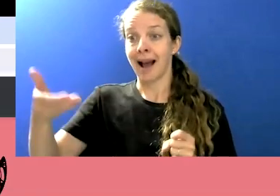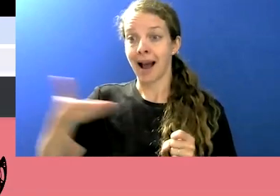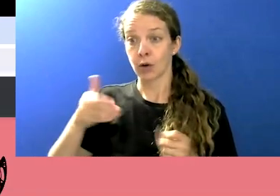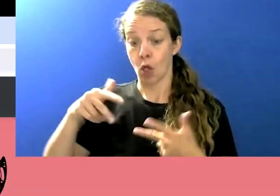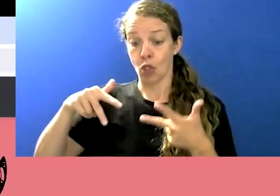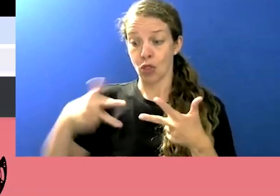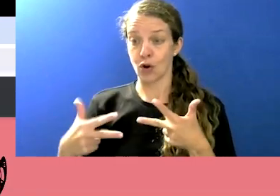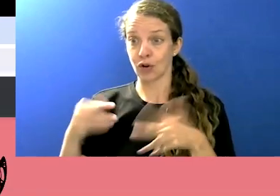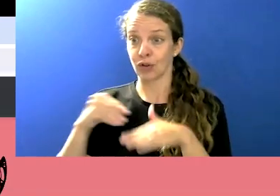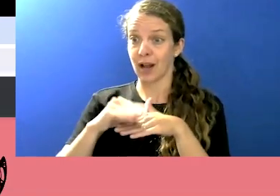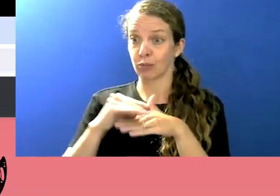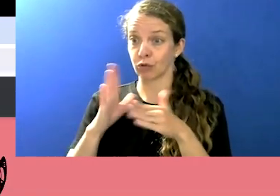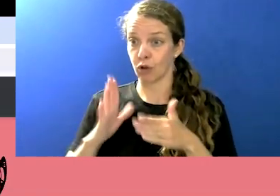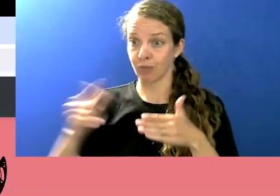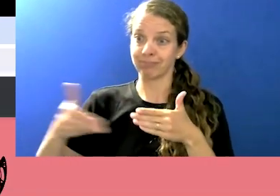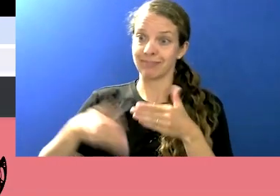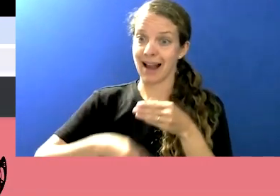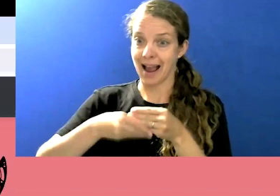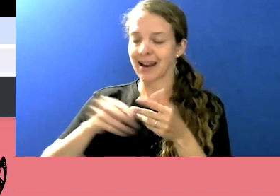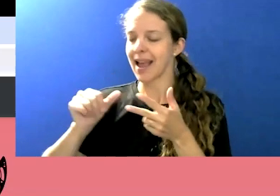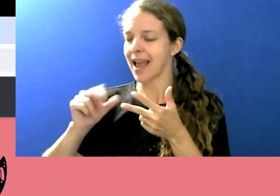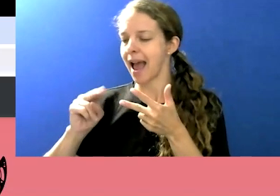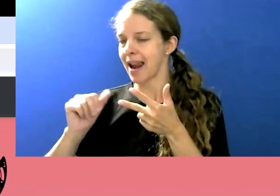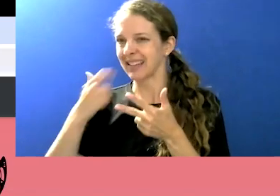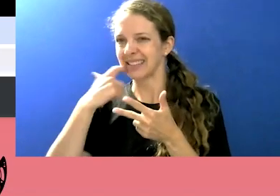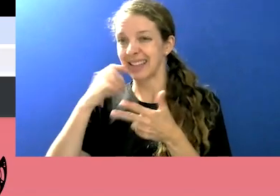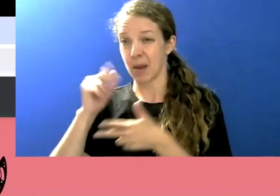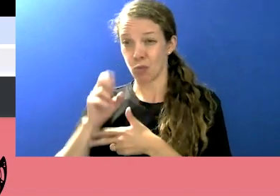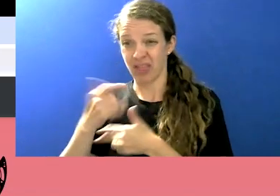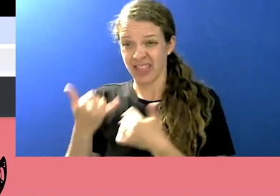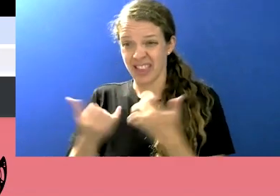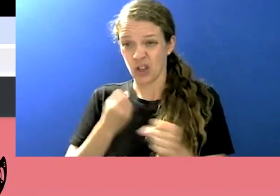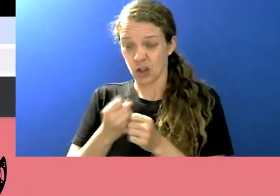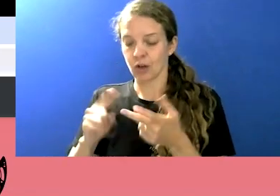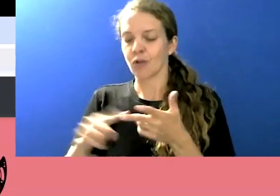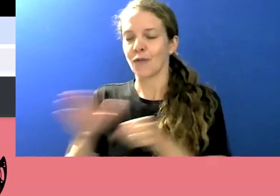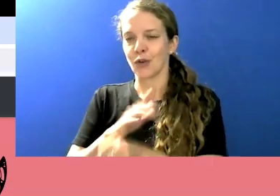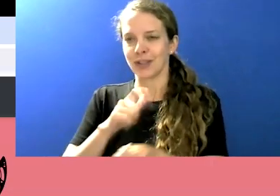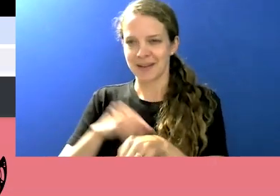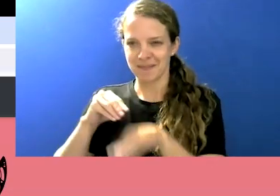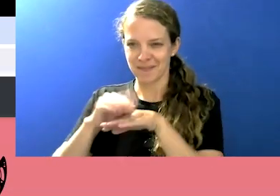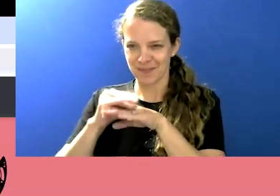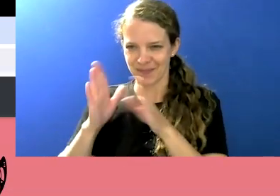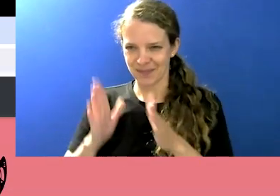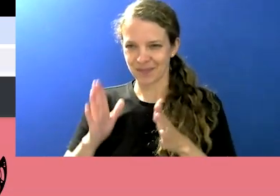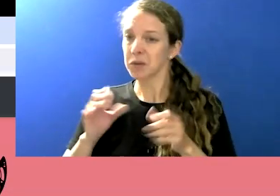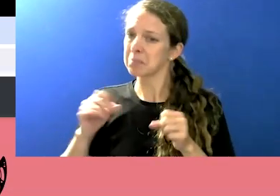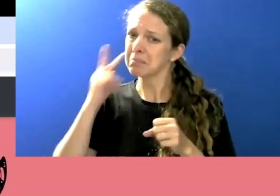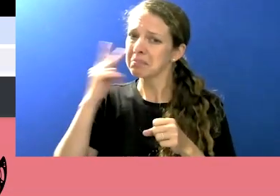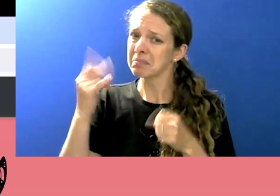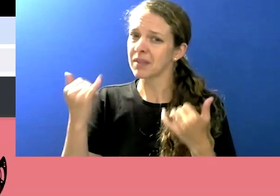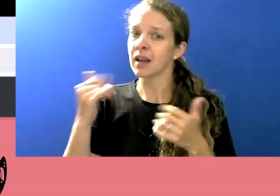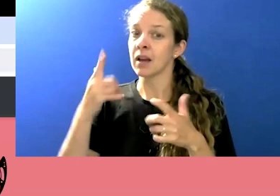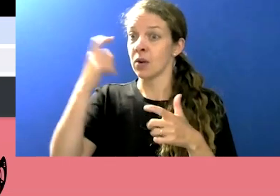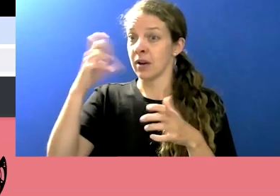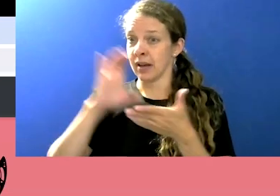adjunct counselor. And I just came on board in April of this year as a full-time counselor. So as you can see, the Dream